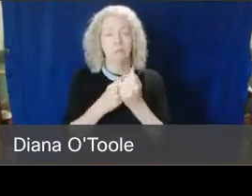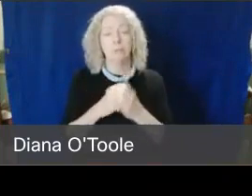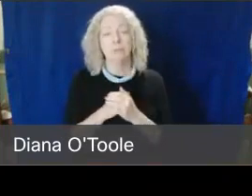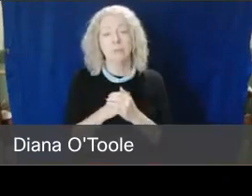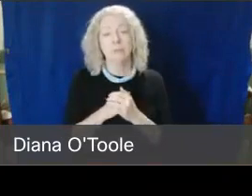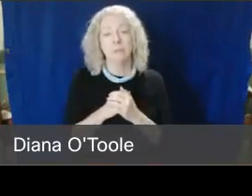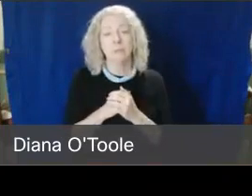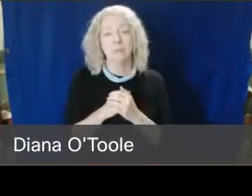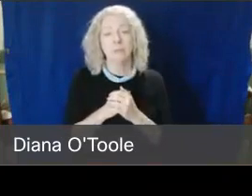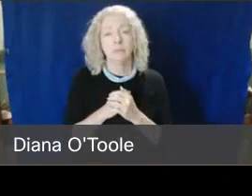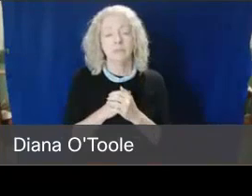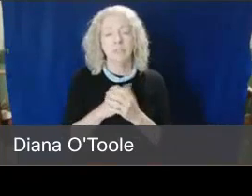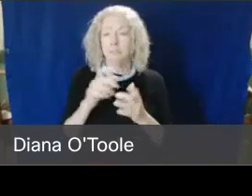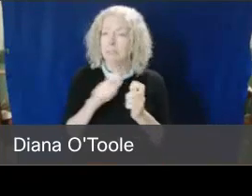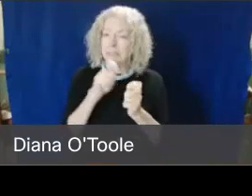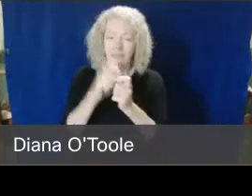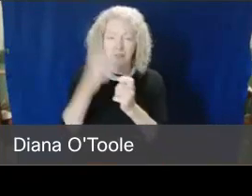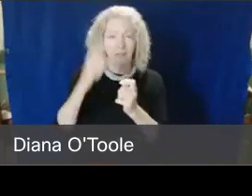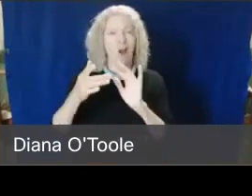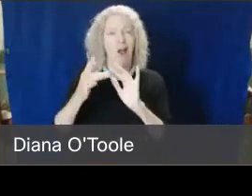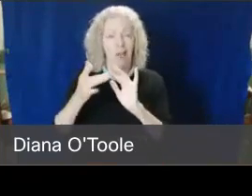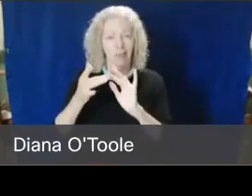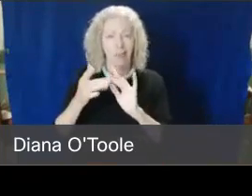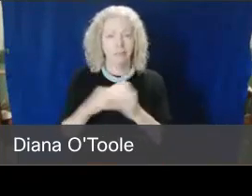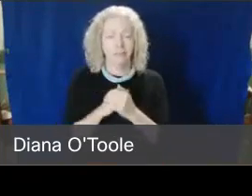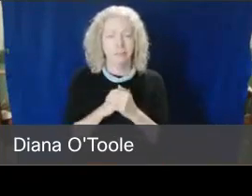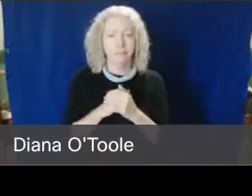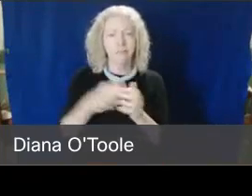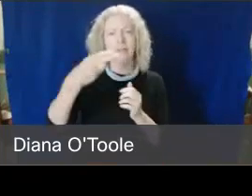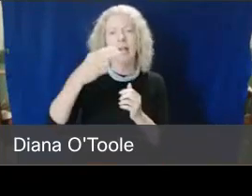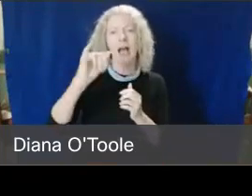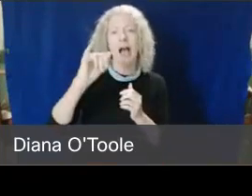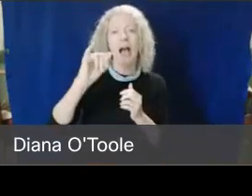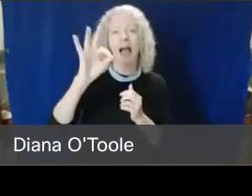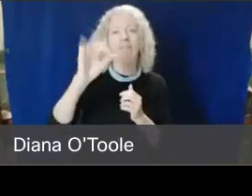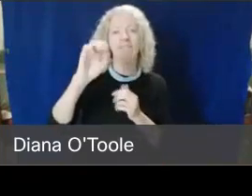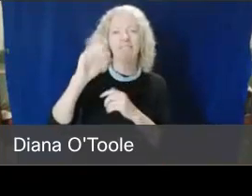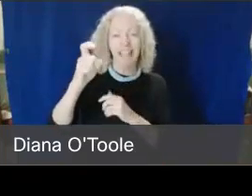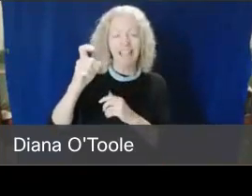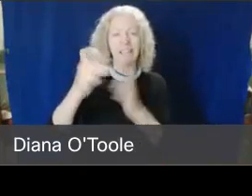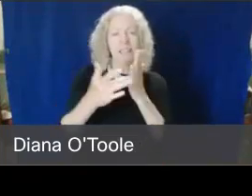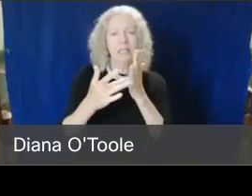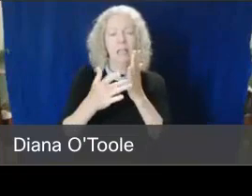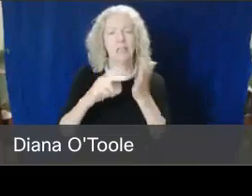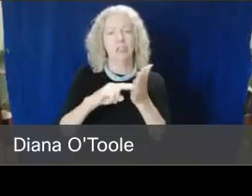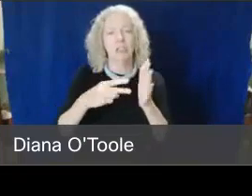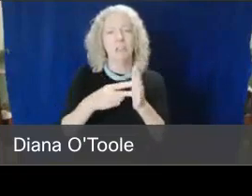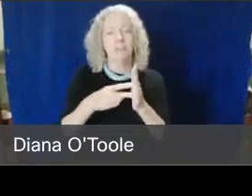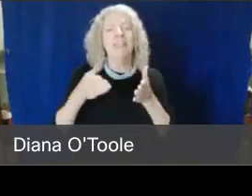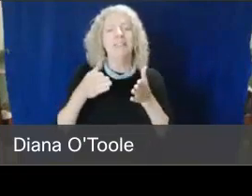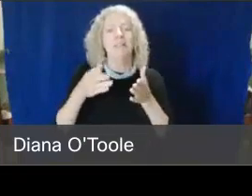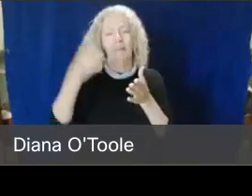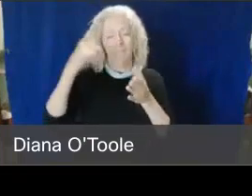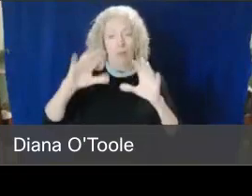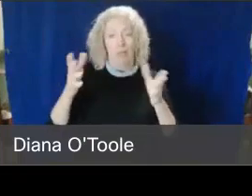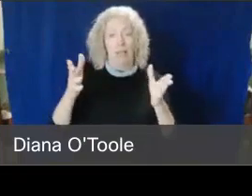supporting students strictly online. High flex technology for classrooms that allow us to broadcast